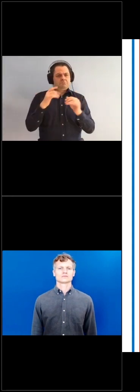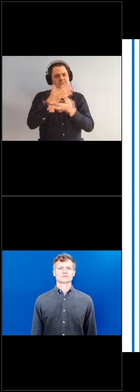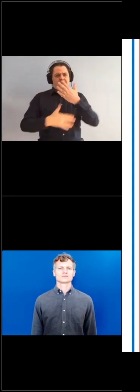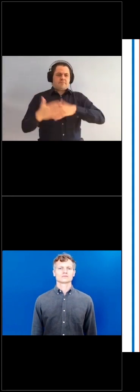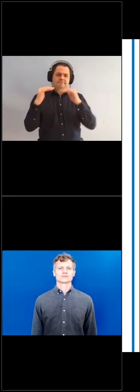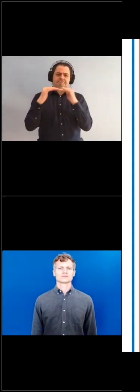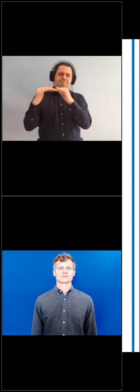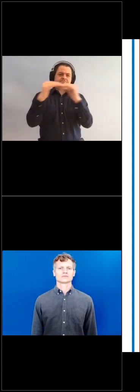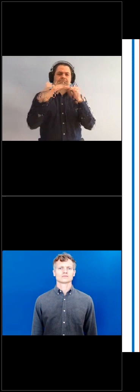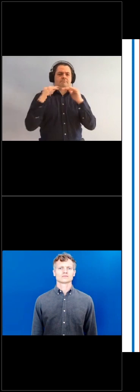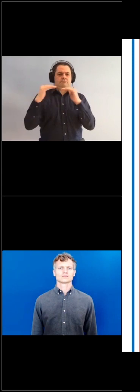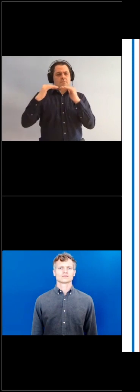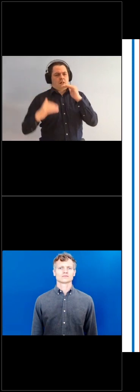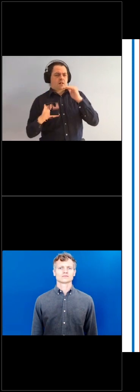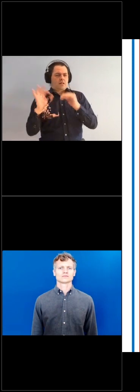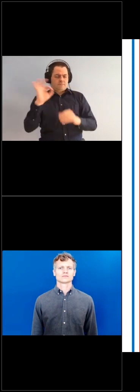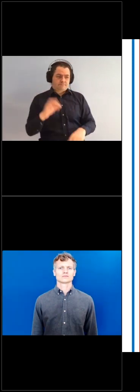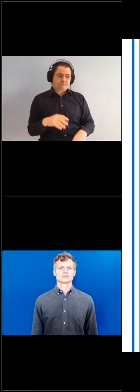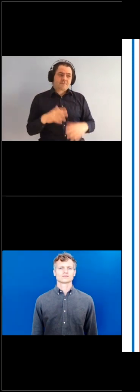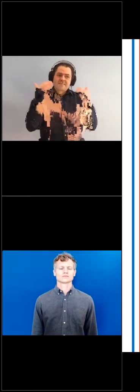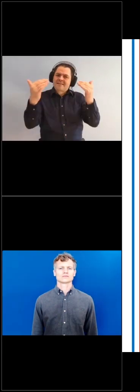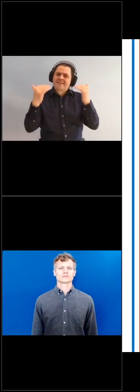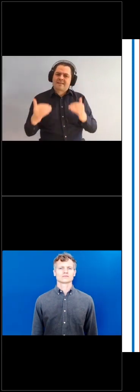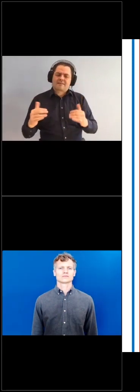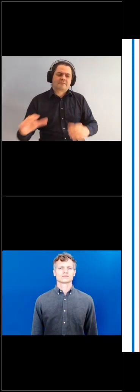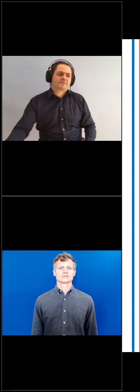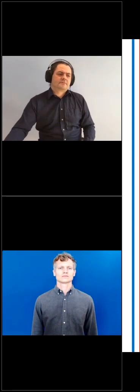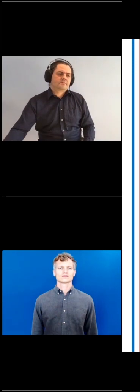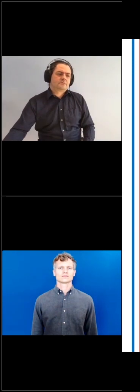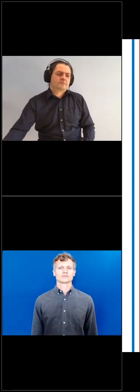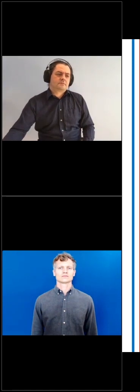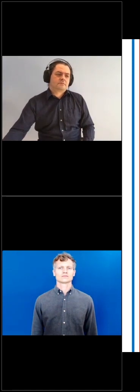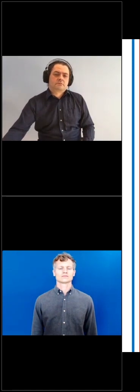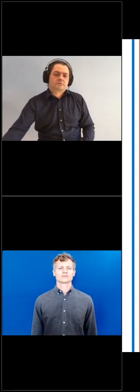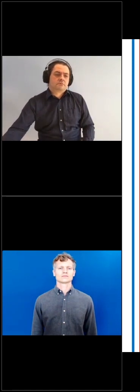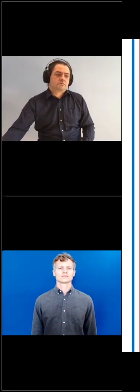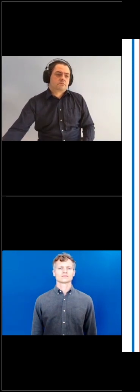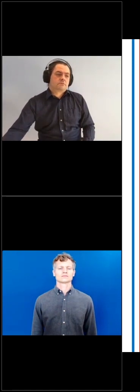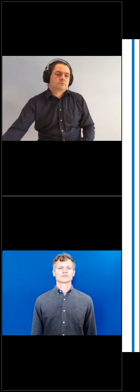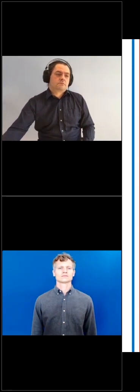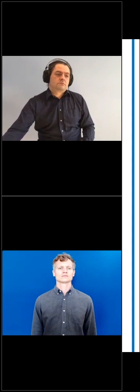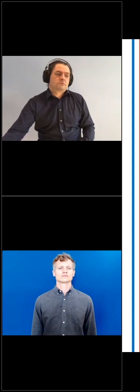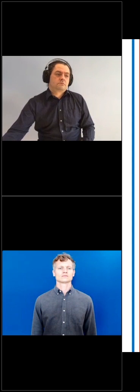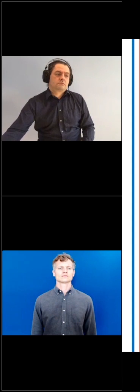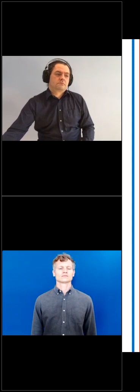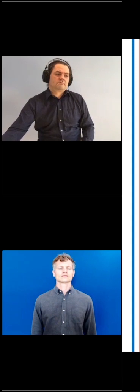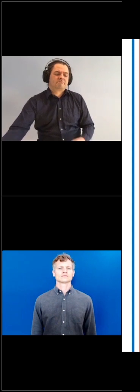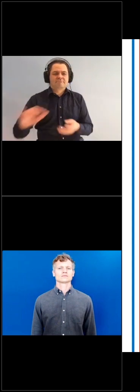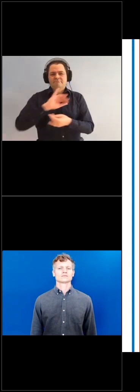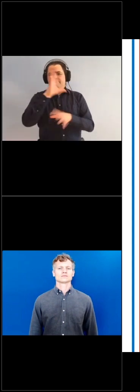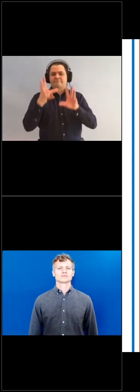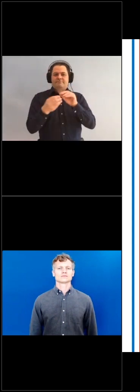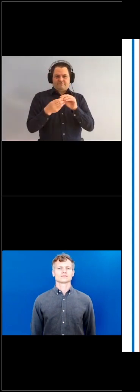you might have, next slide, I wanted to provide some overall recommendations and point out